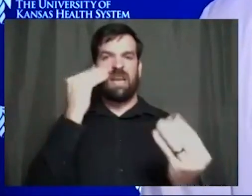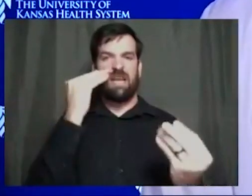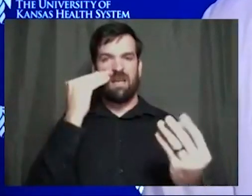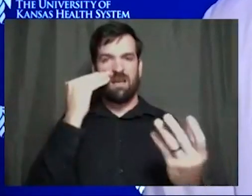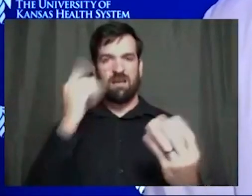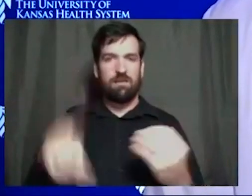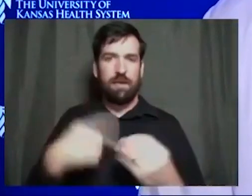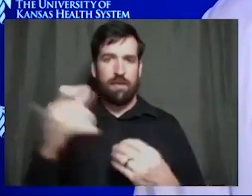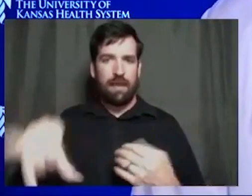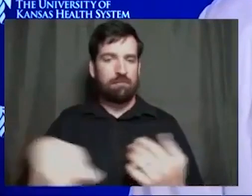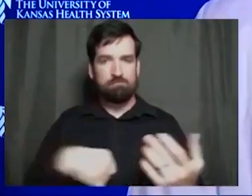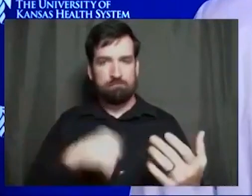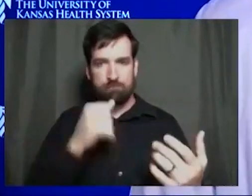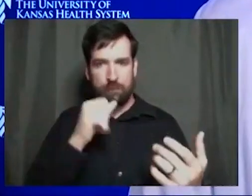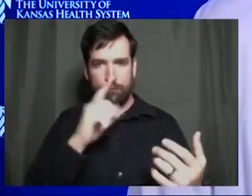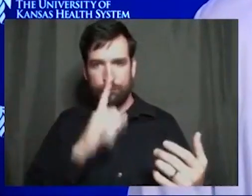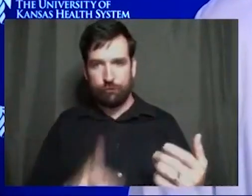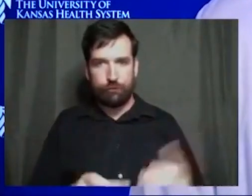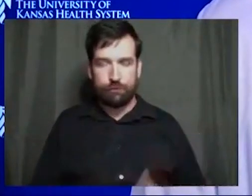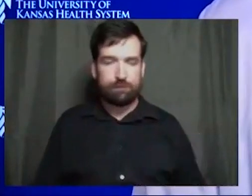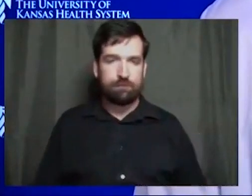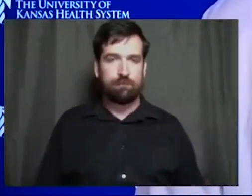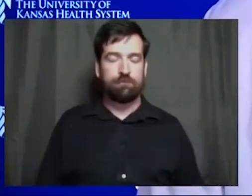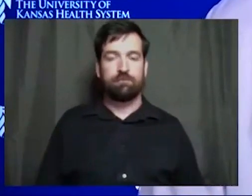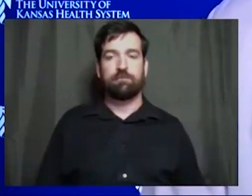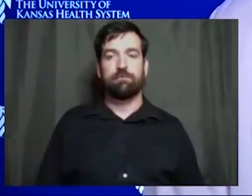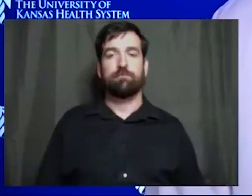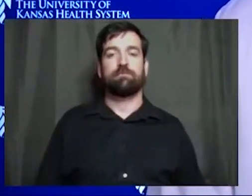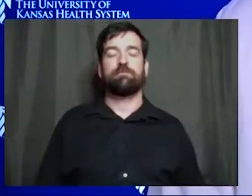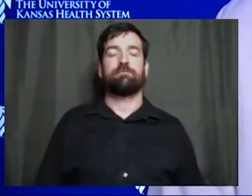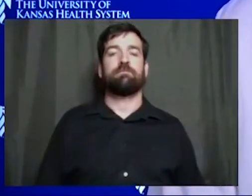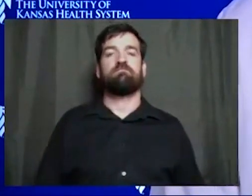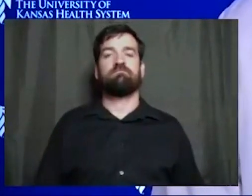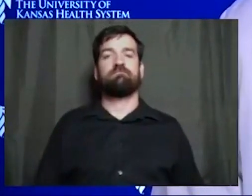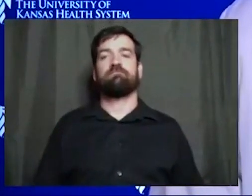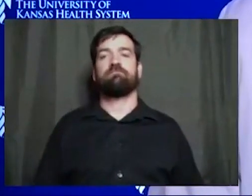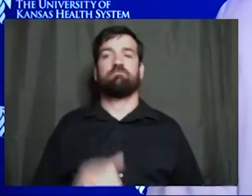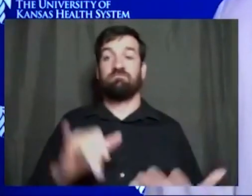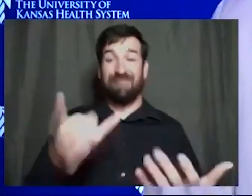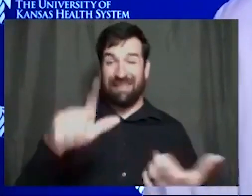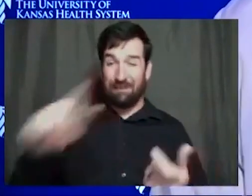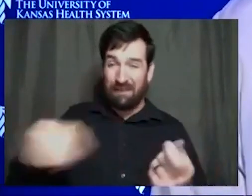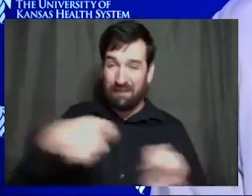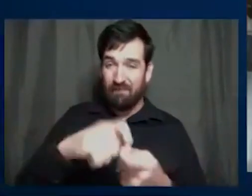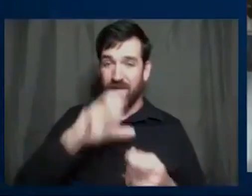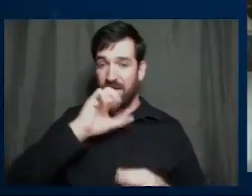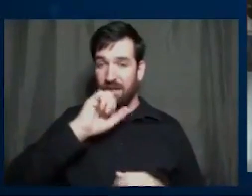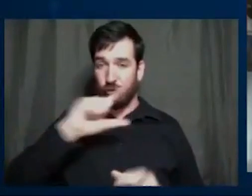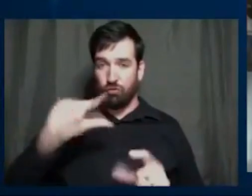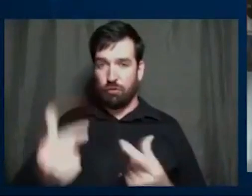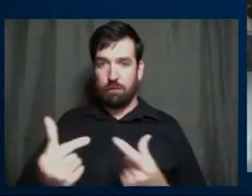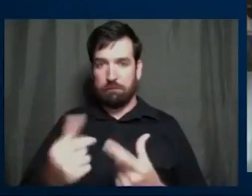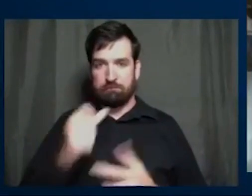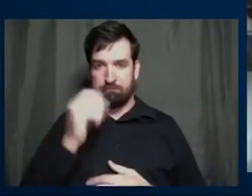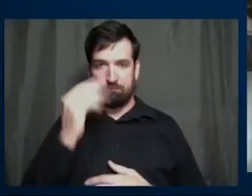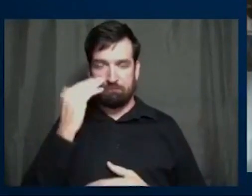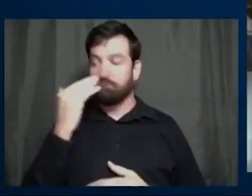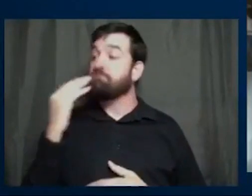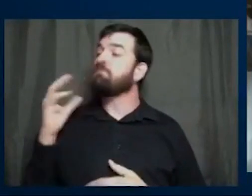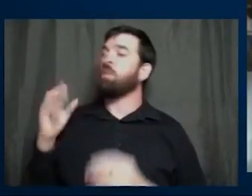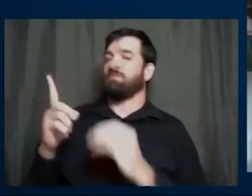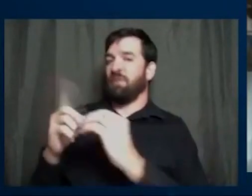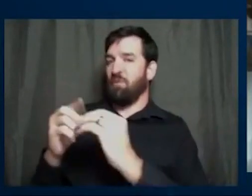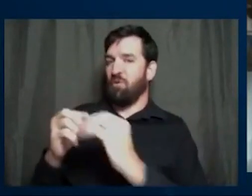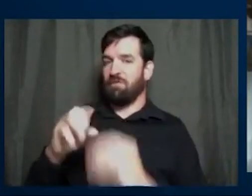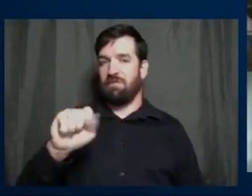that as far as that specific age group goes right now. Okay, nope, I have one more. Melissa wants to know, if